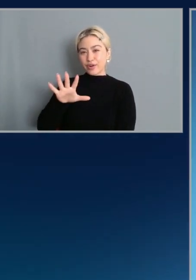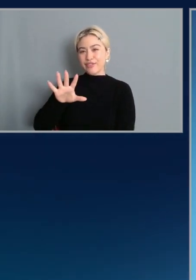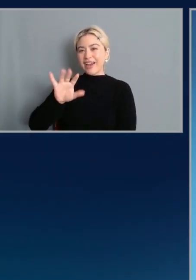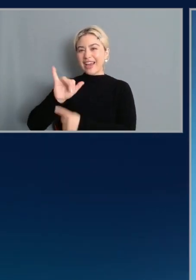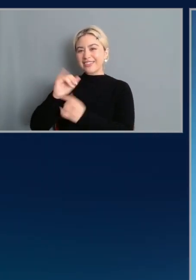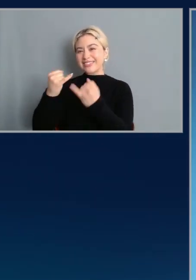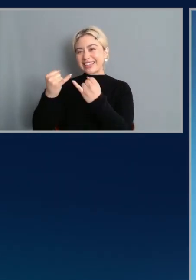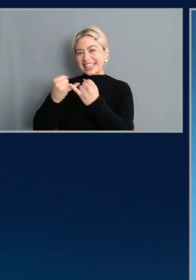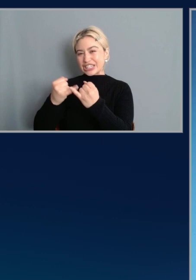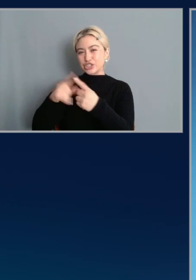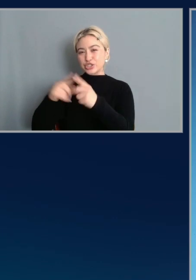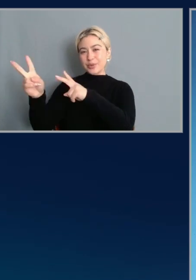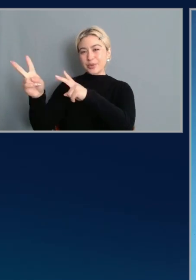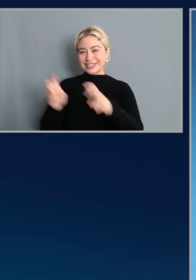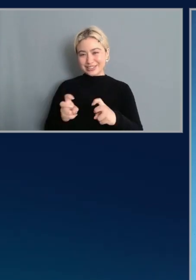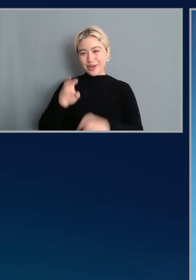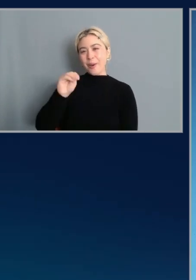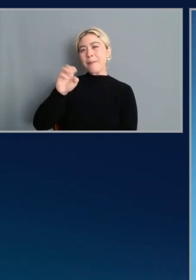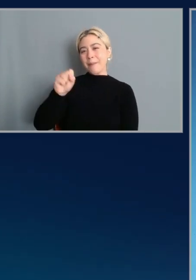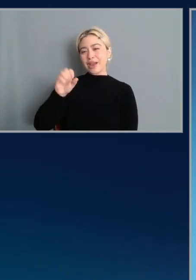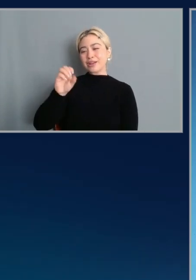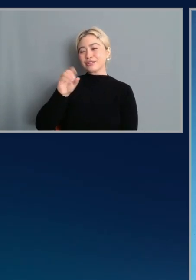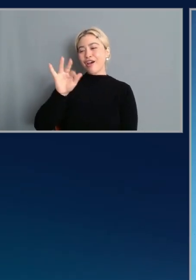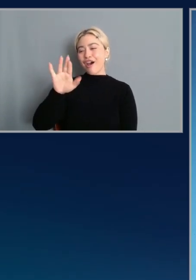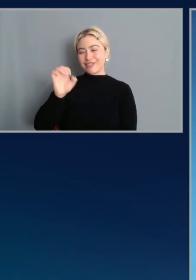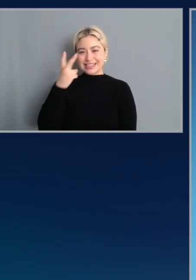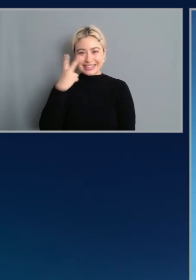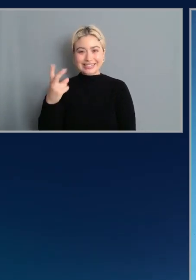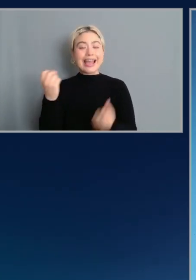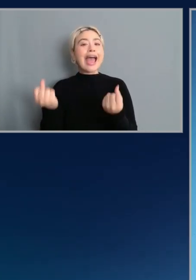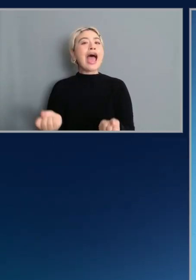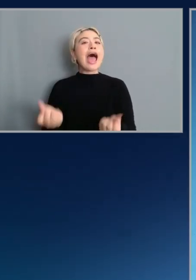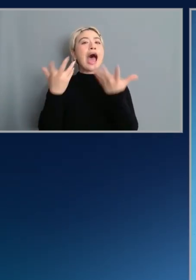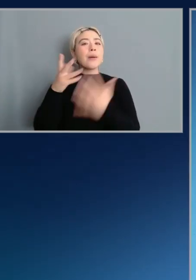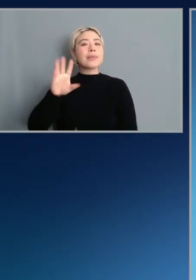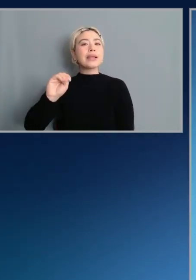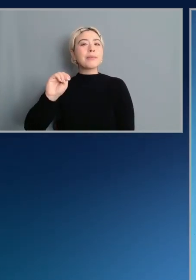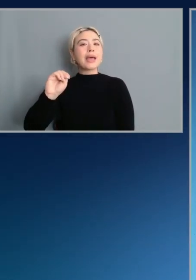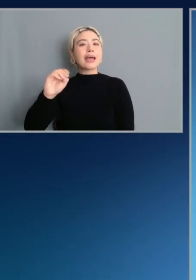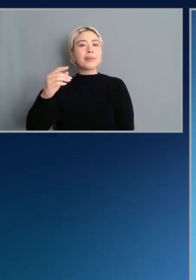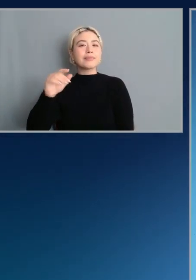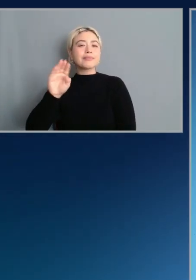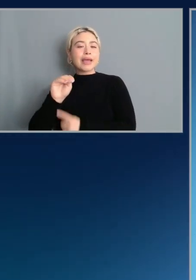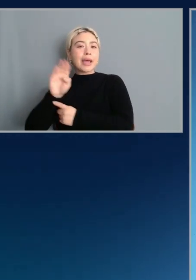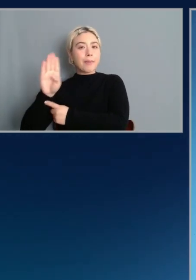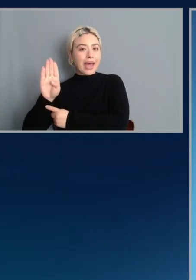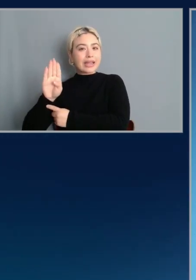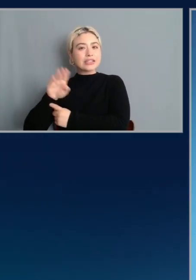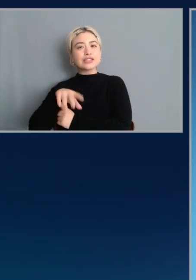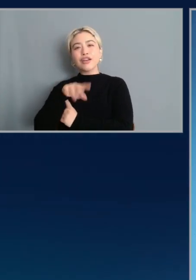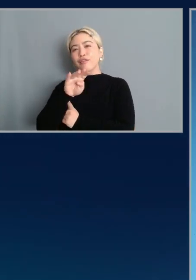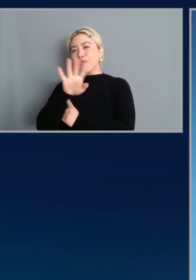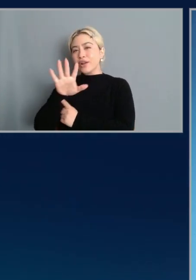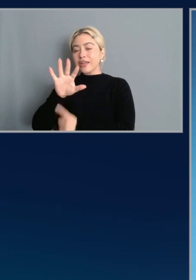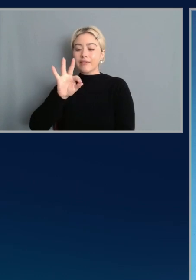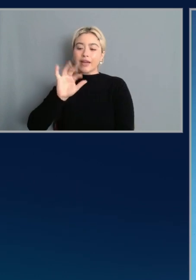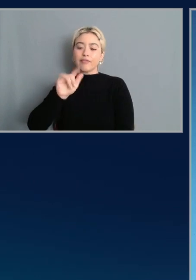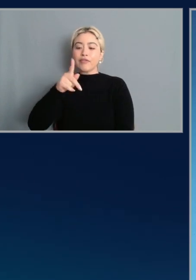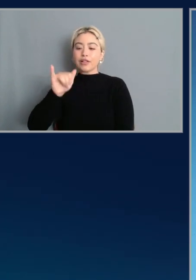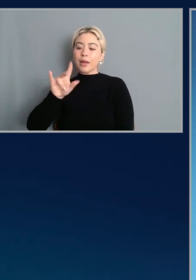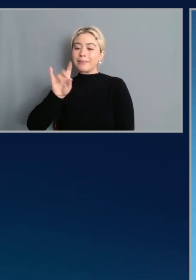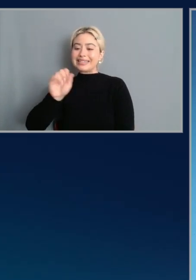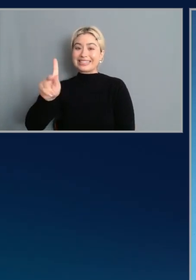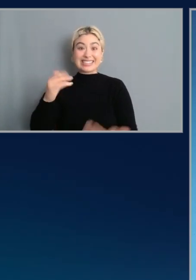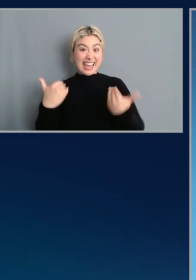install Microsoft Office. Chat, tell us how much megabytes do 45 3.5-inch floppy disks have?